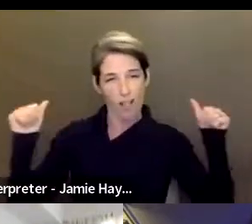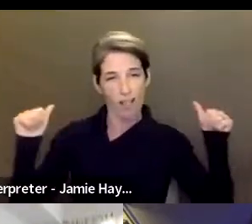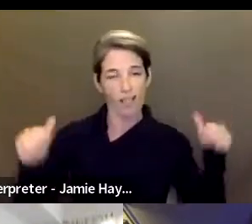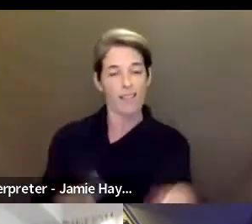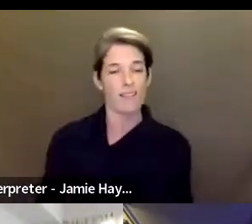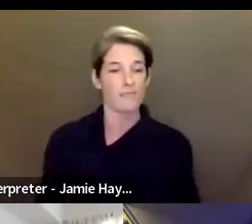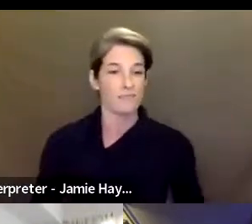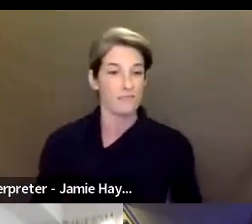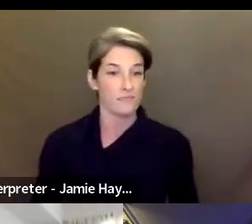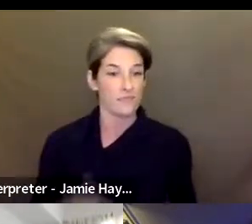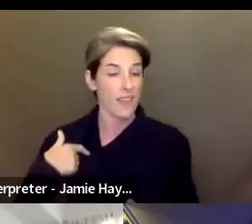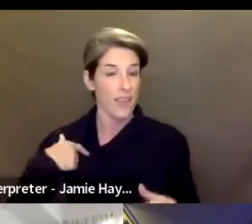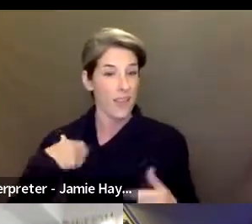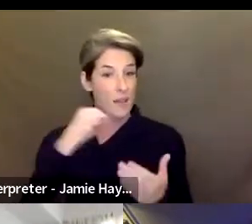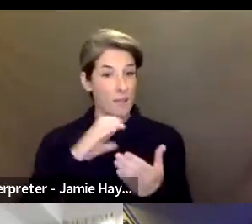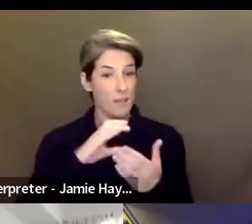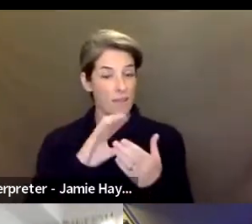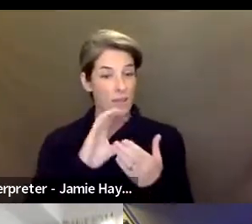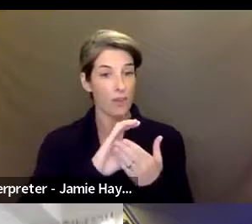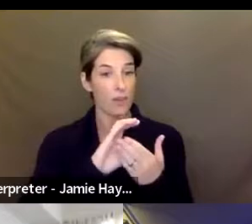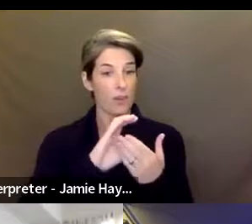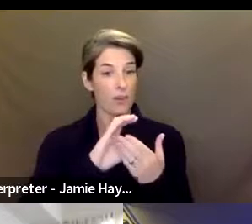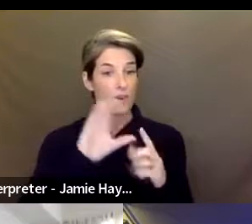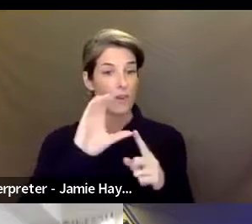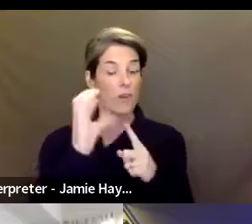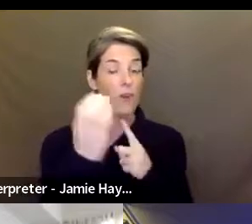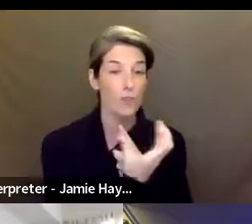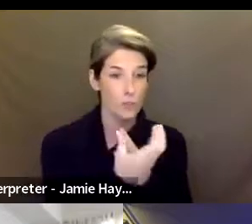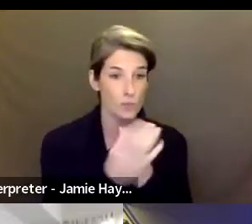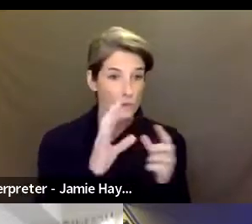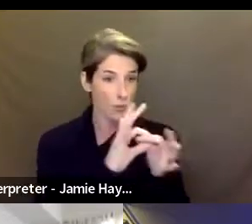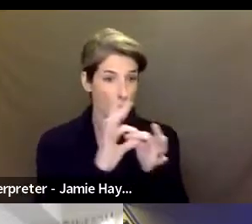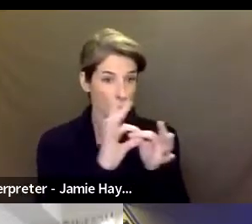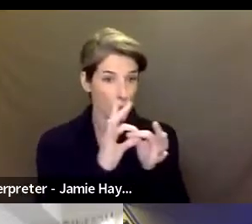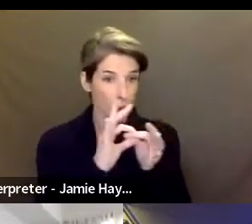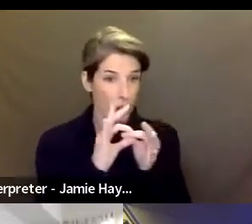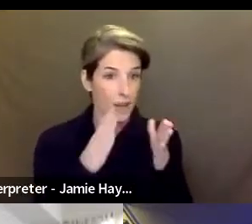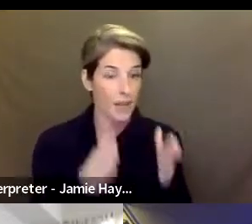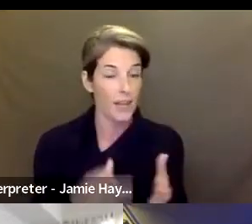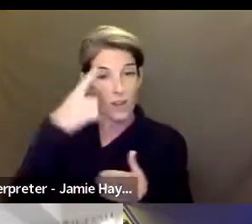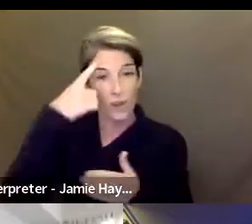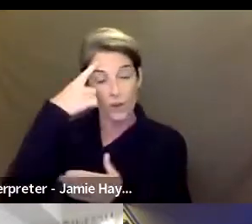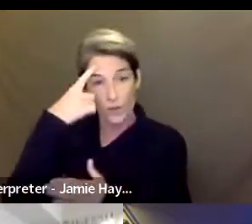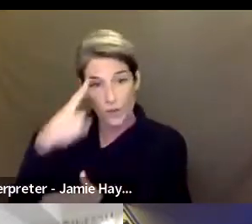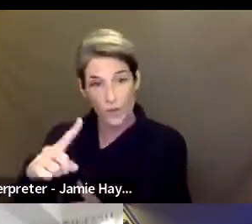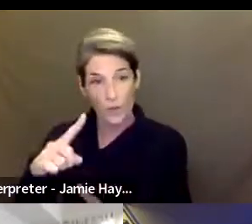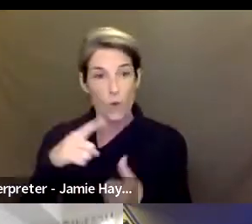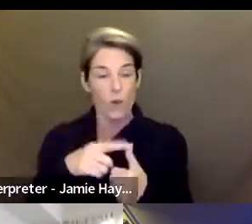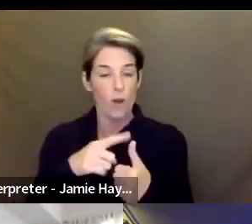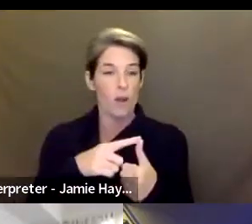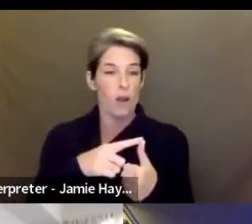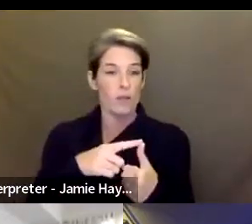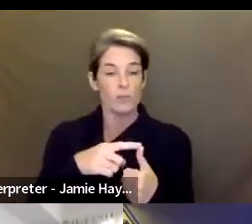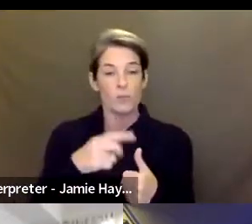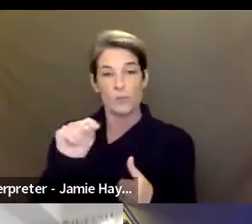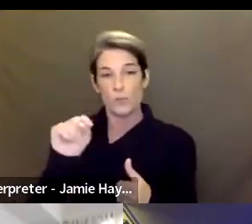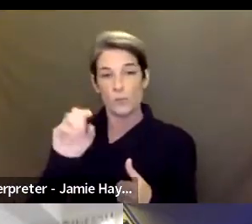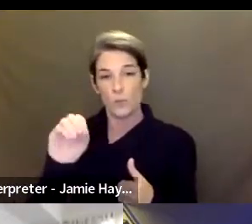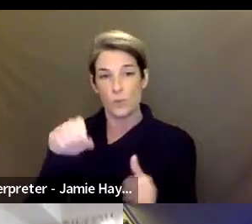the cultural coordinator for Company the Musical, To Kill a Mockingbird, all three companies,